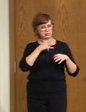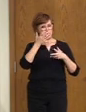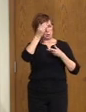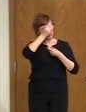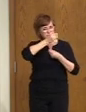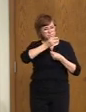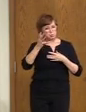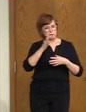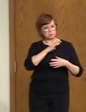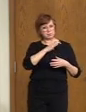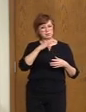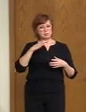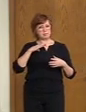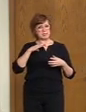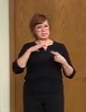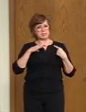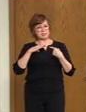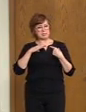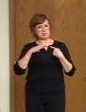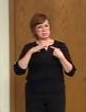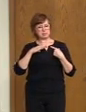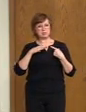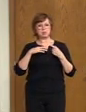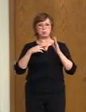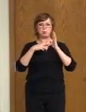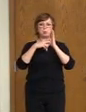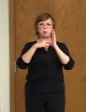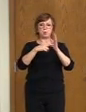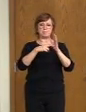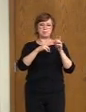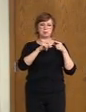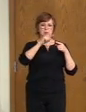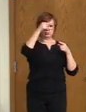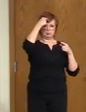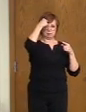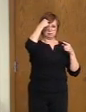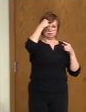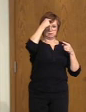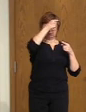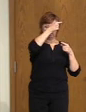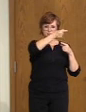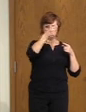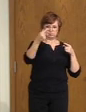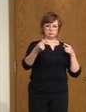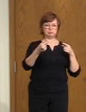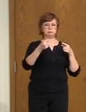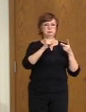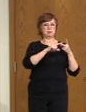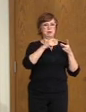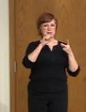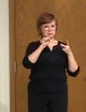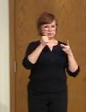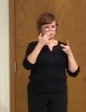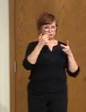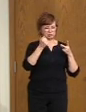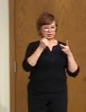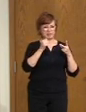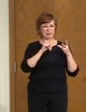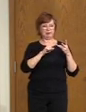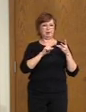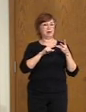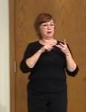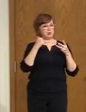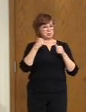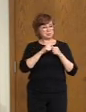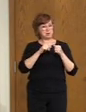also understand that it doesn't only have representation from the ministry and the SHA, but it does also have